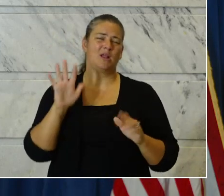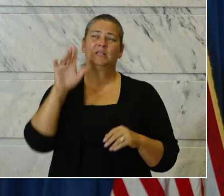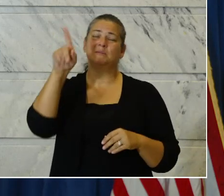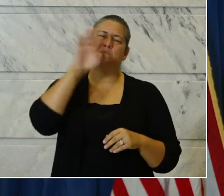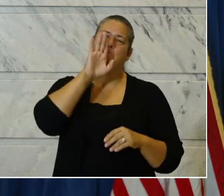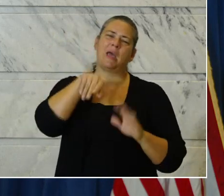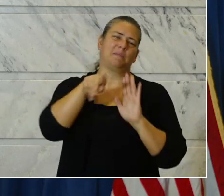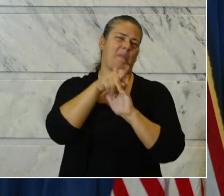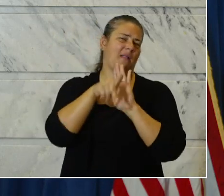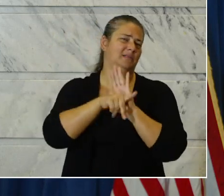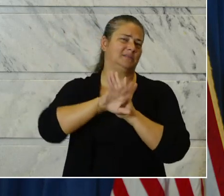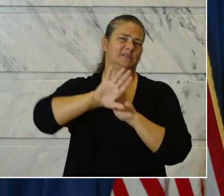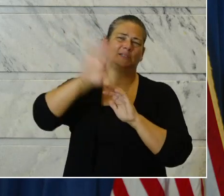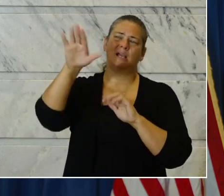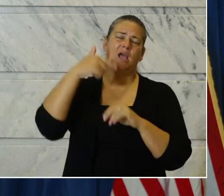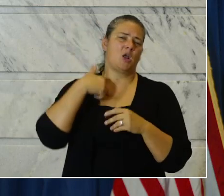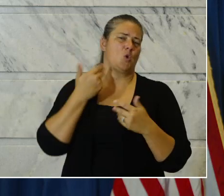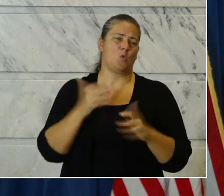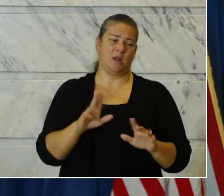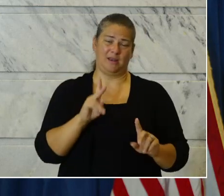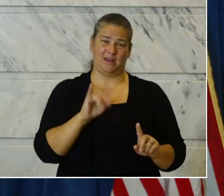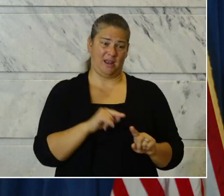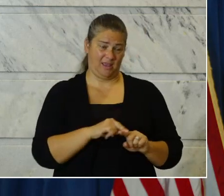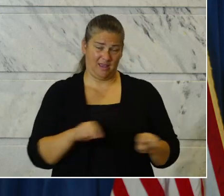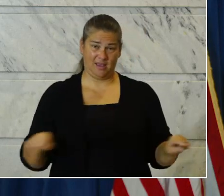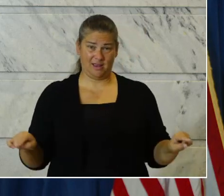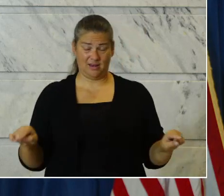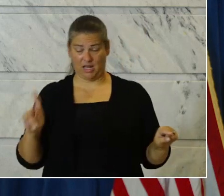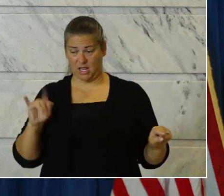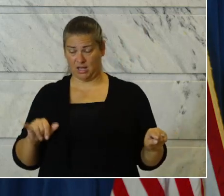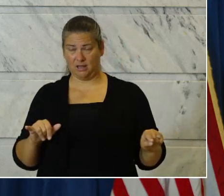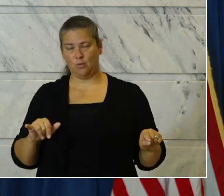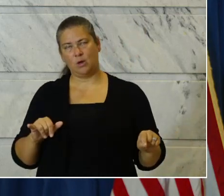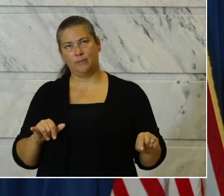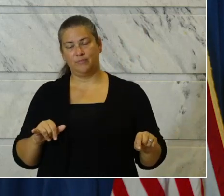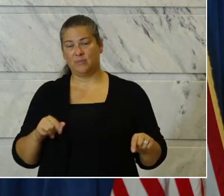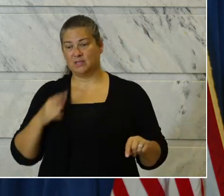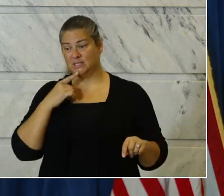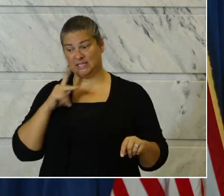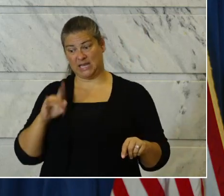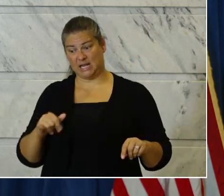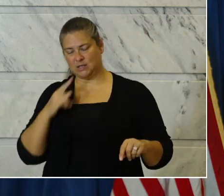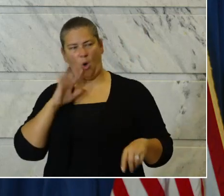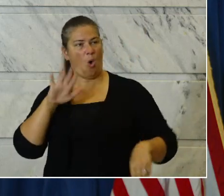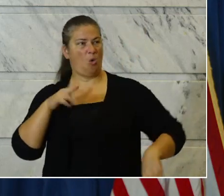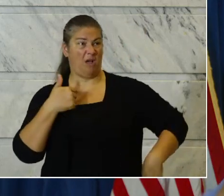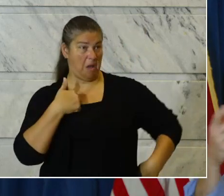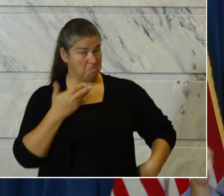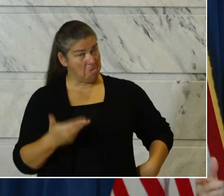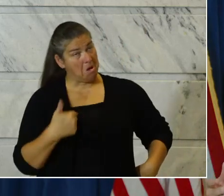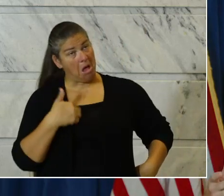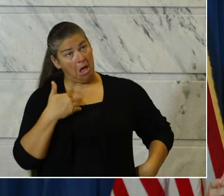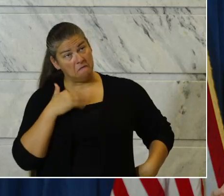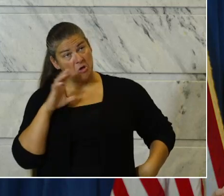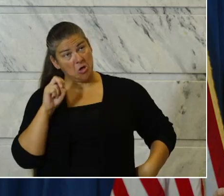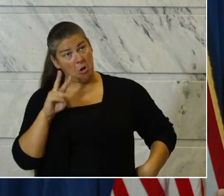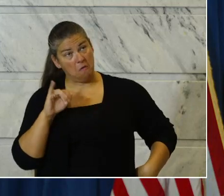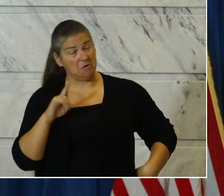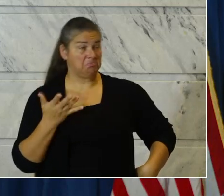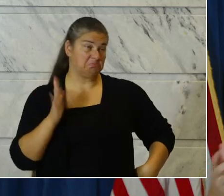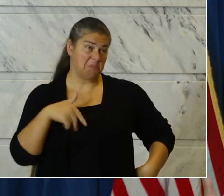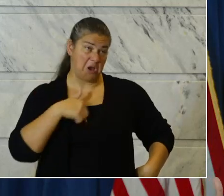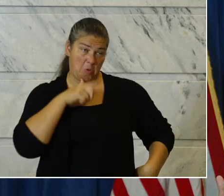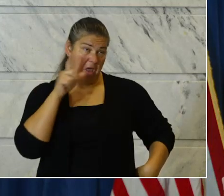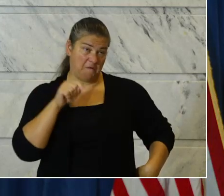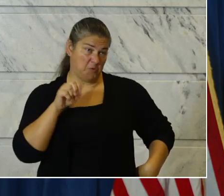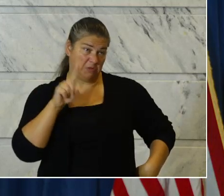Kentucky doing two things. Number one, saying, well, they say I don't have to get tested. I may well have it, and I'm just going to go out and do what I want. I mean, that